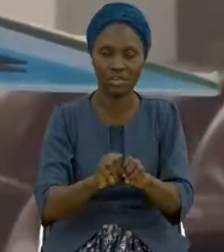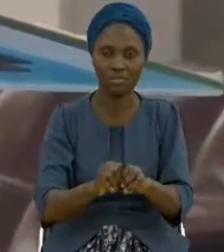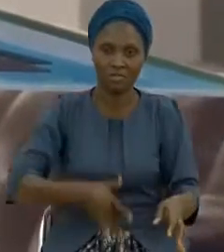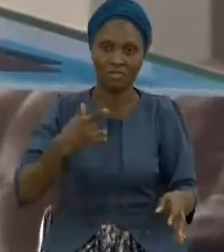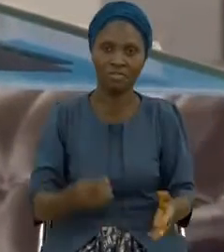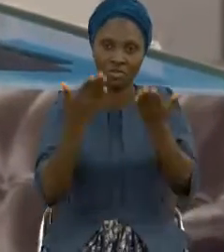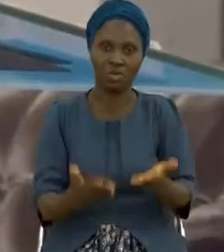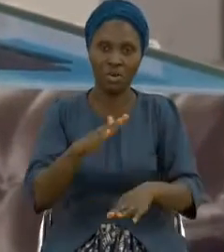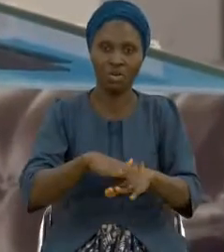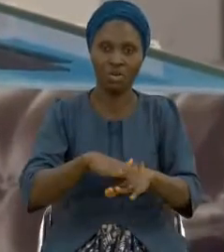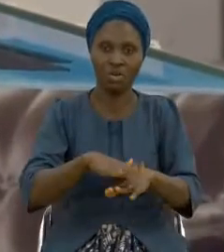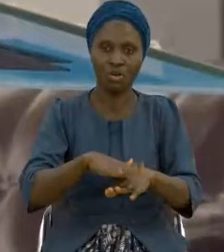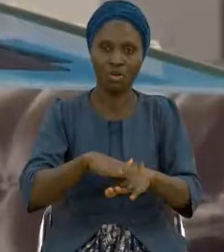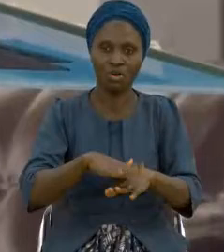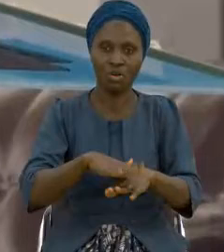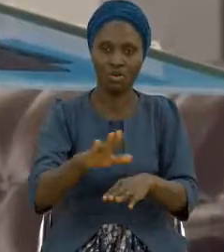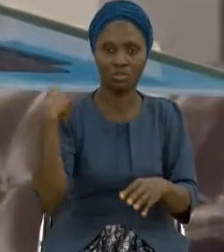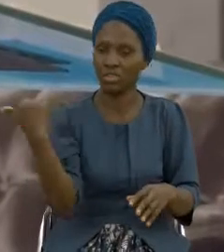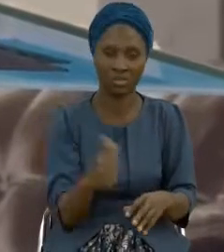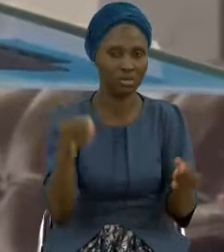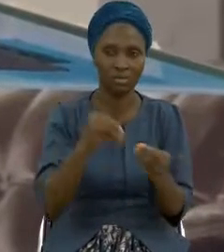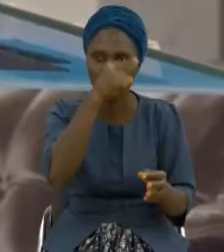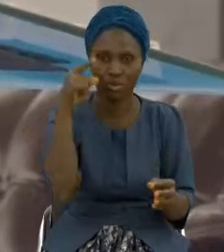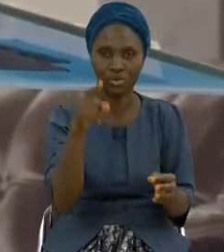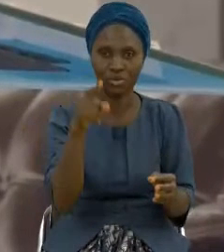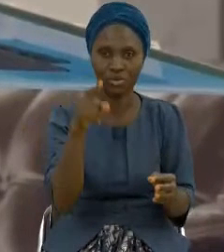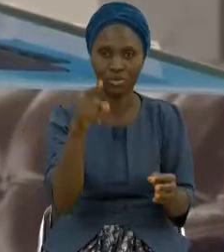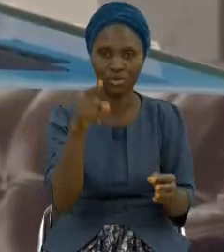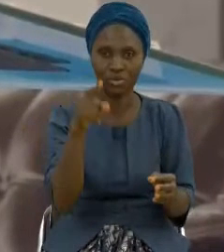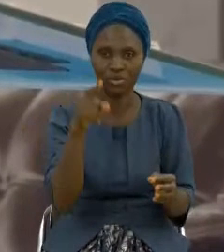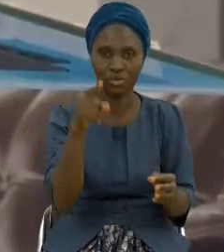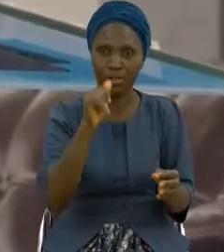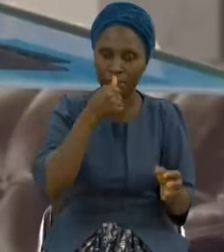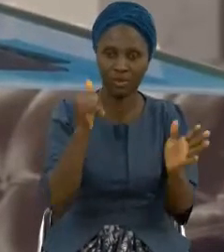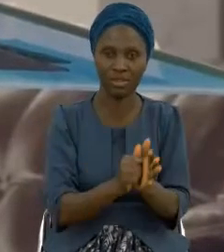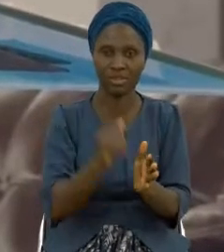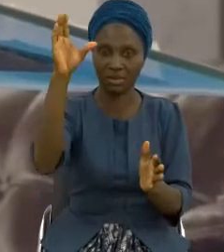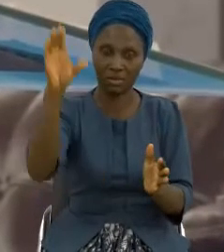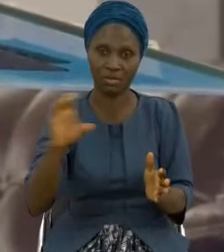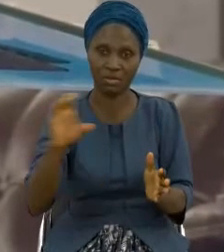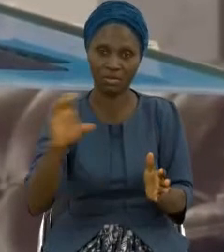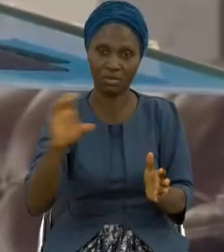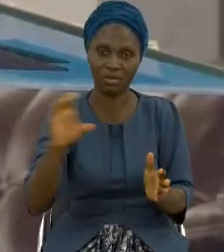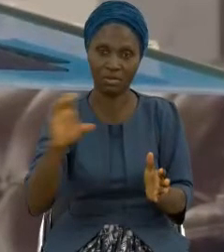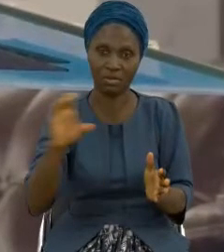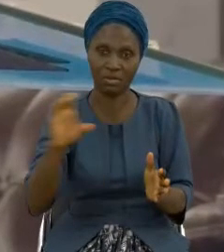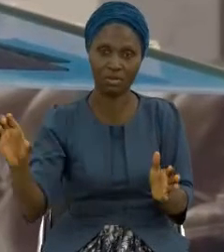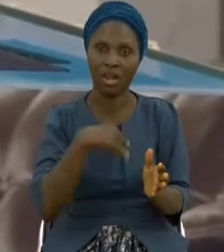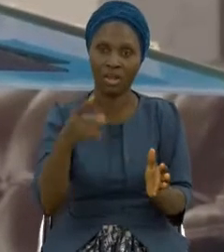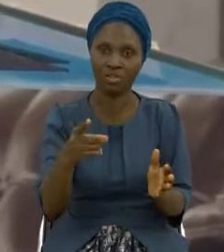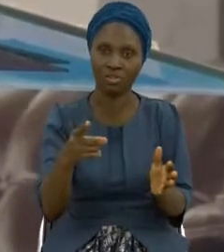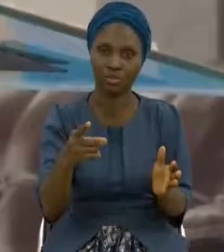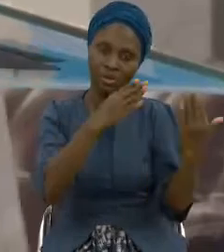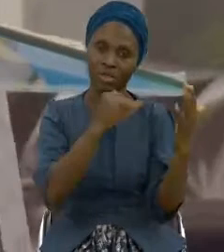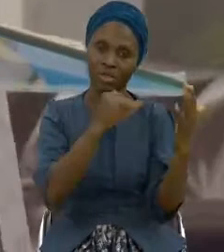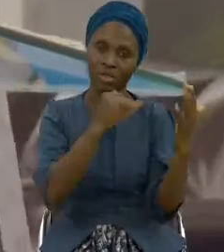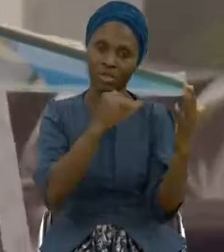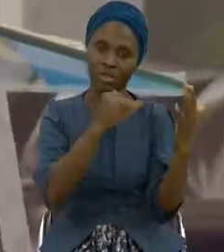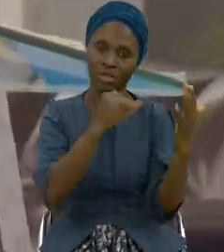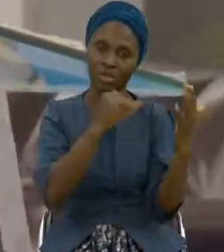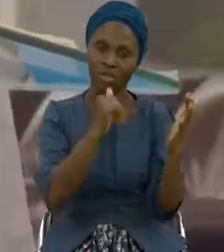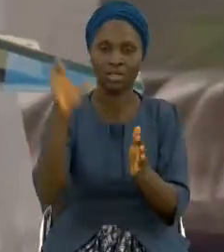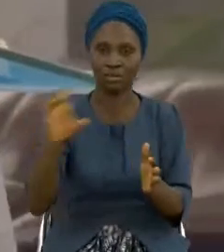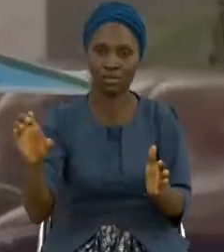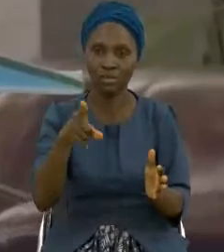and you bear that cross with a smile, despising the shame. And he